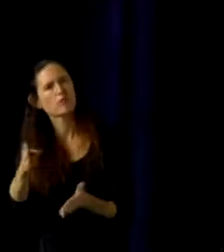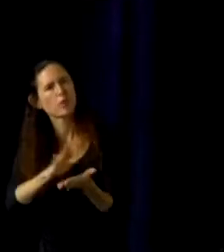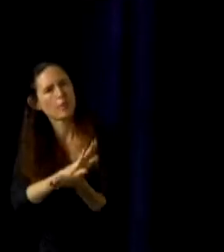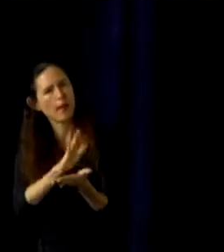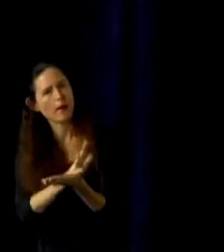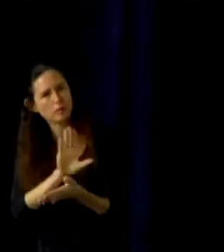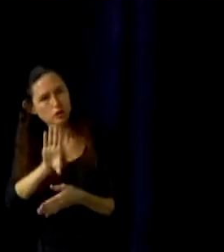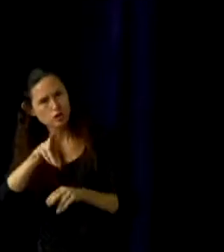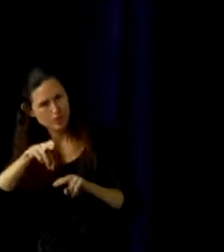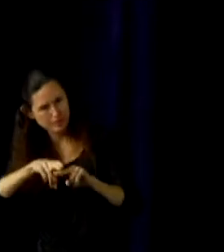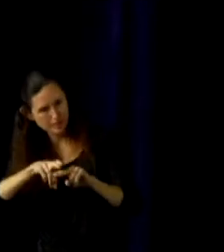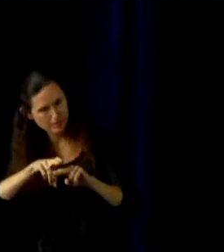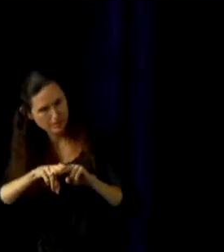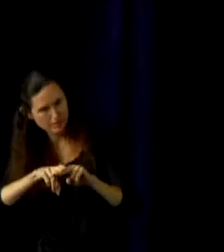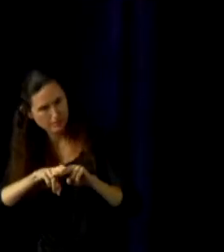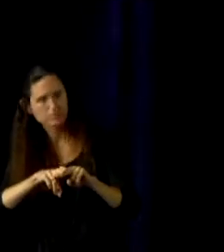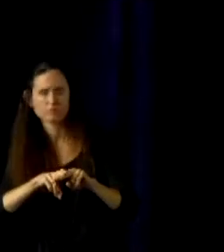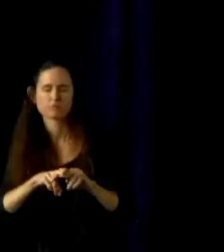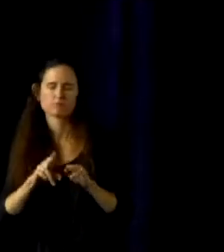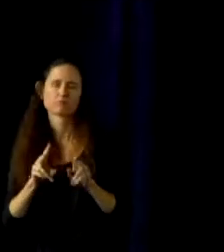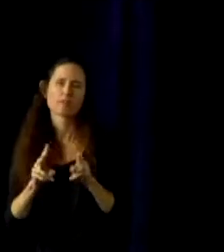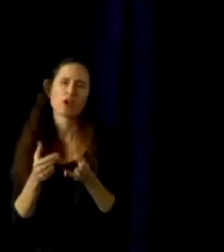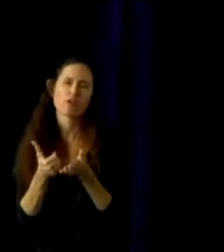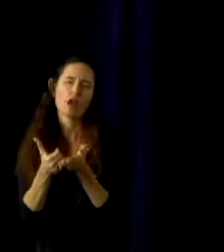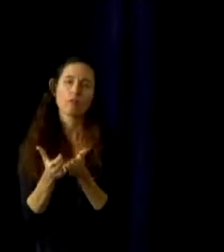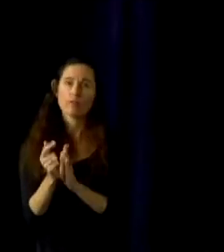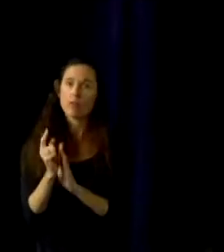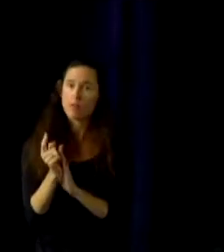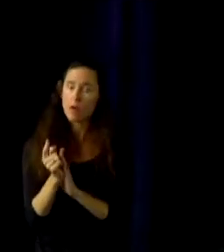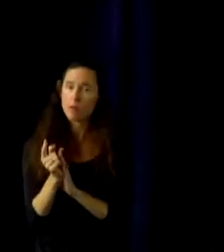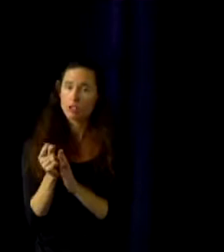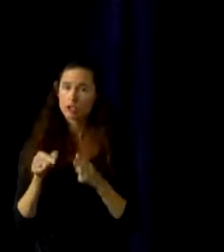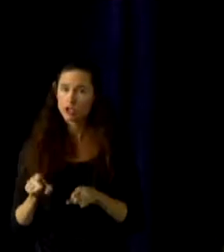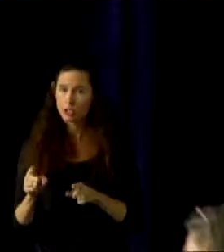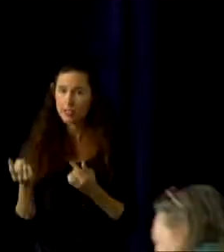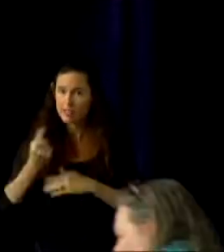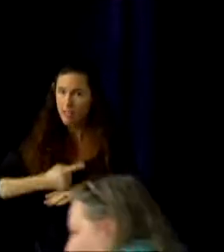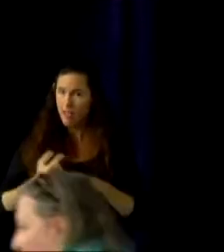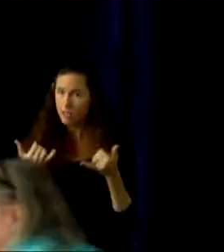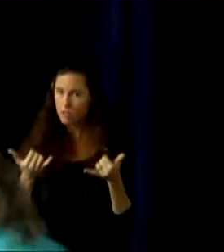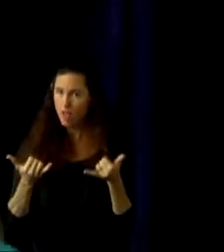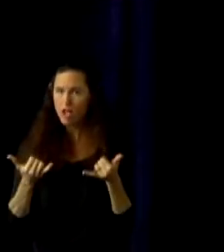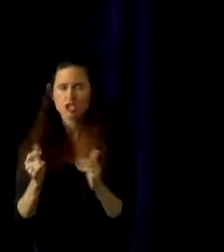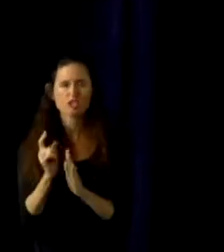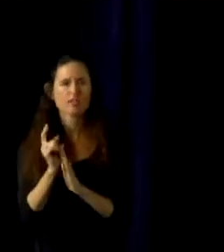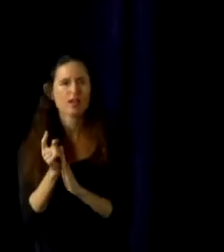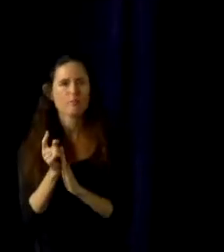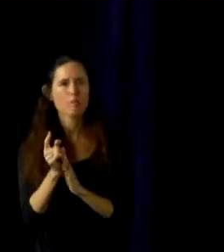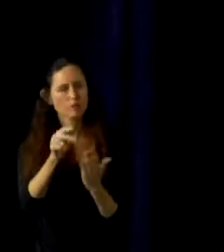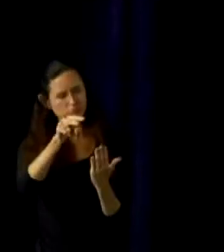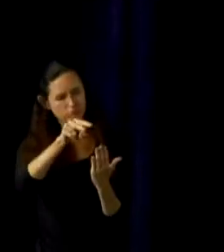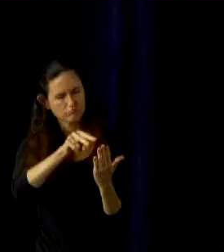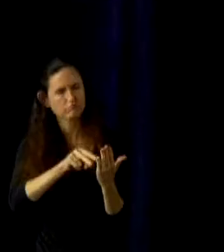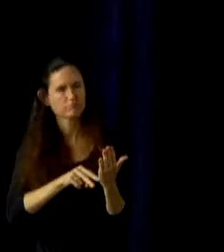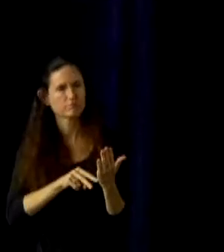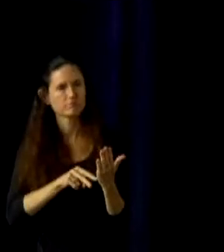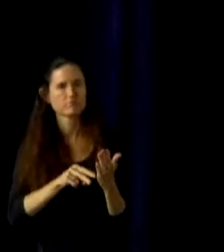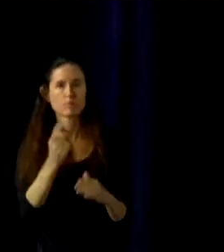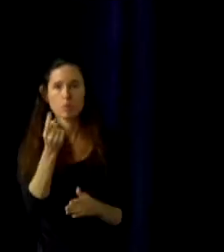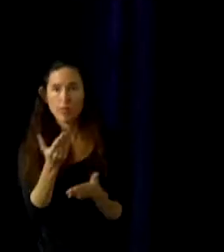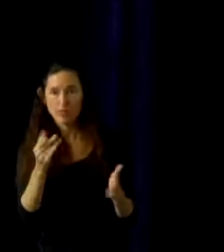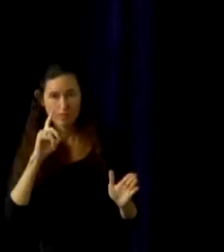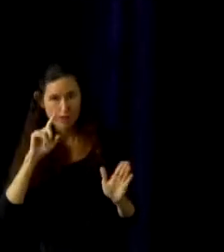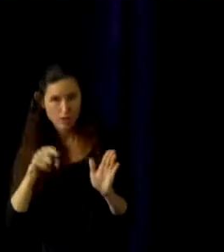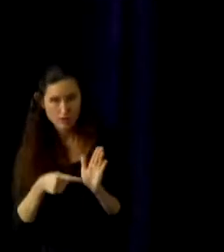seat. You'll find these to be very valuable. If you have a moment at some point today, please take a moment just to look through them. One item you'll